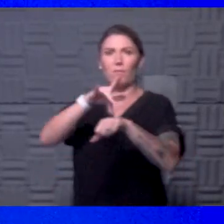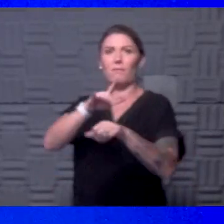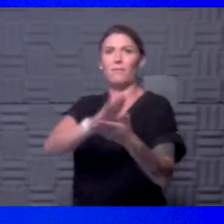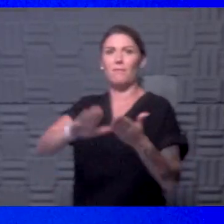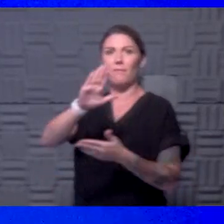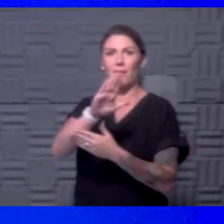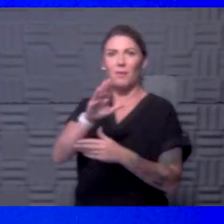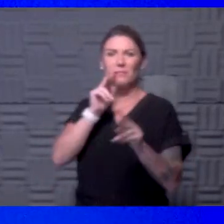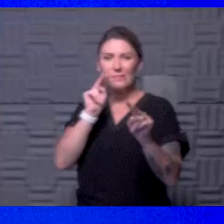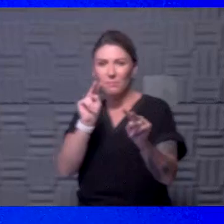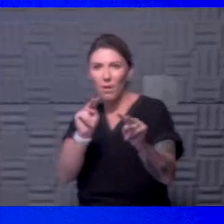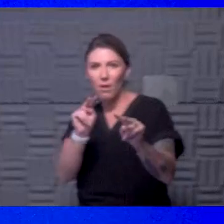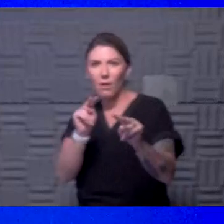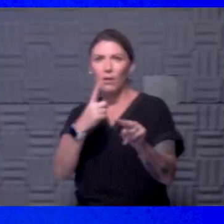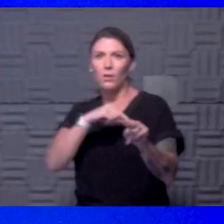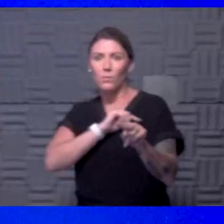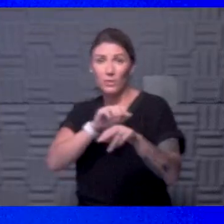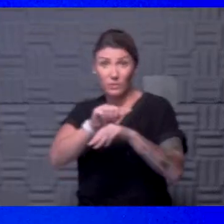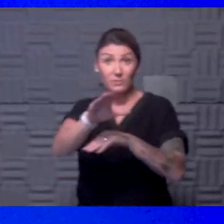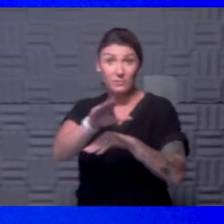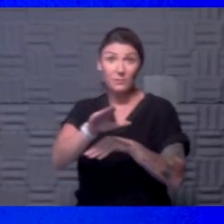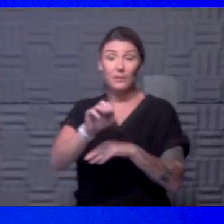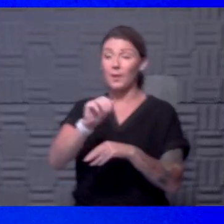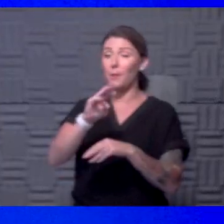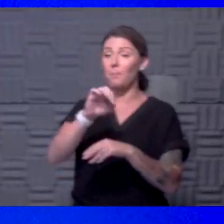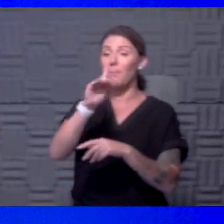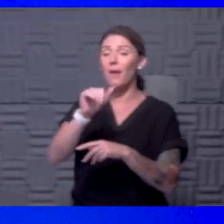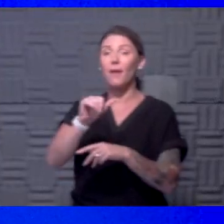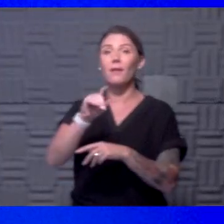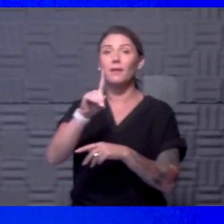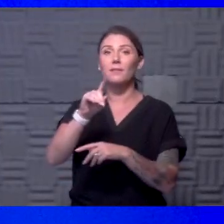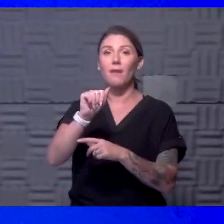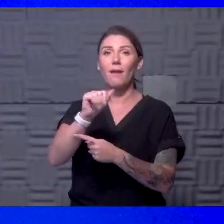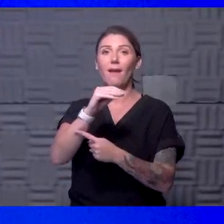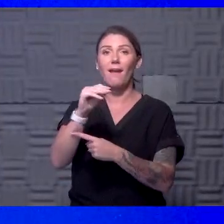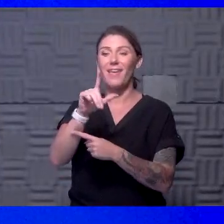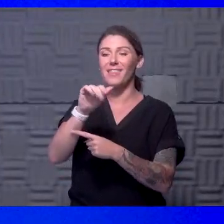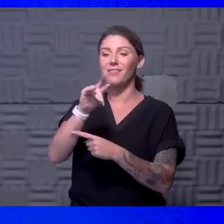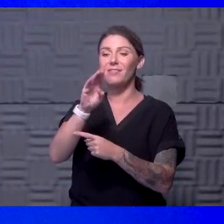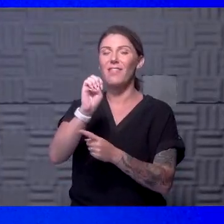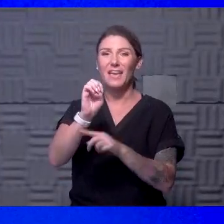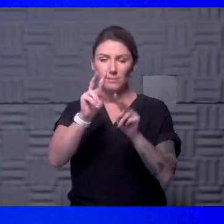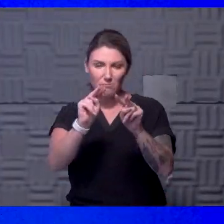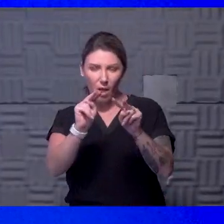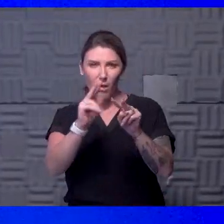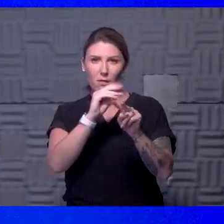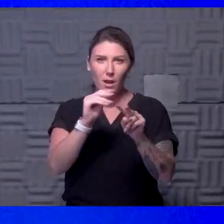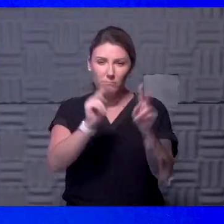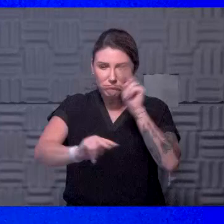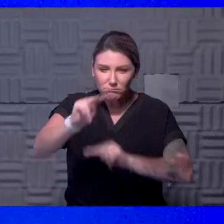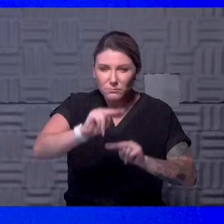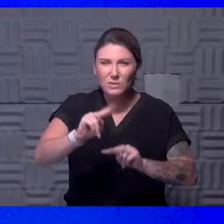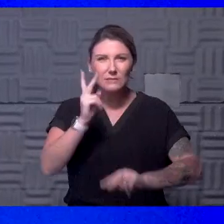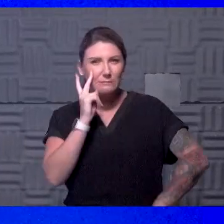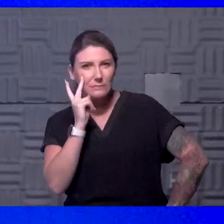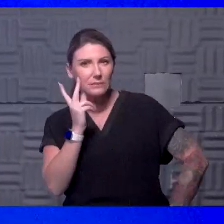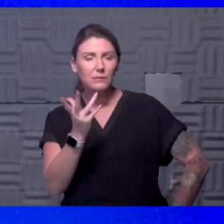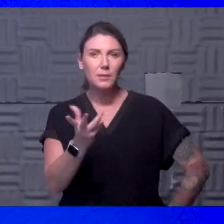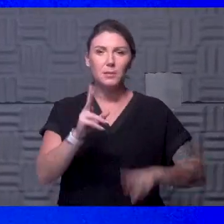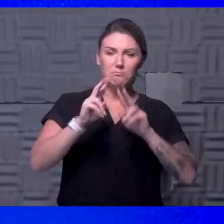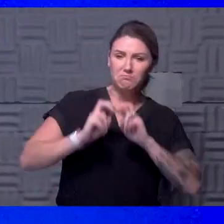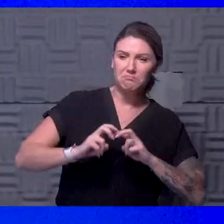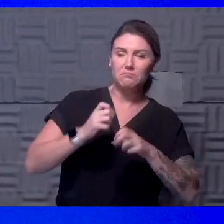sending Amanda Gartner and Lance Williamson out there to monitor and really look and be the boots on the ground to see